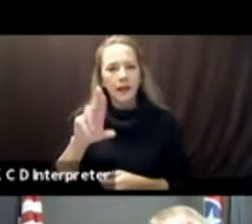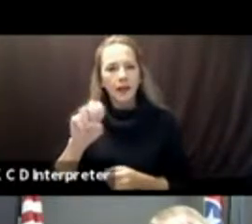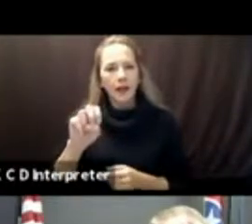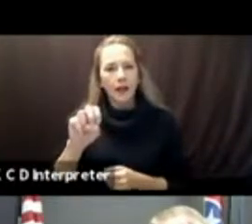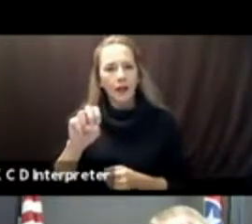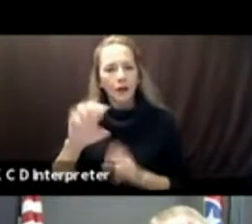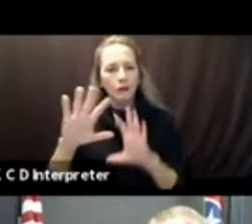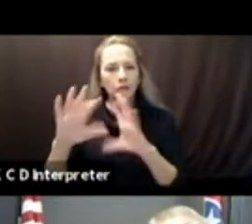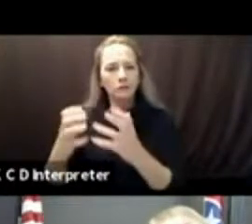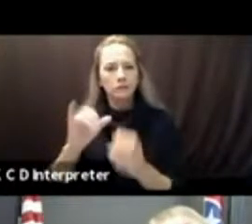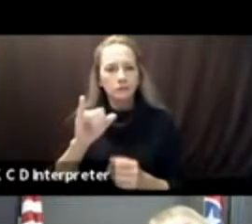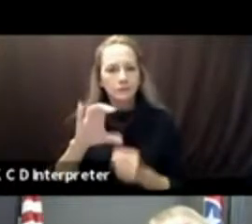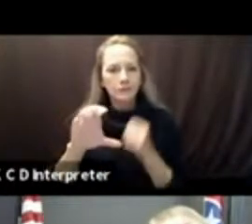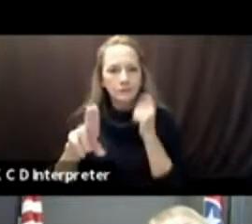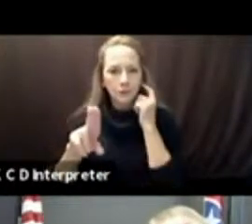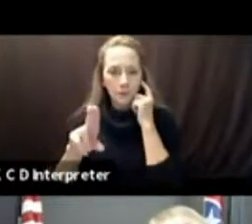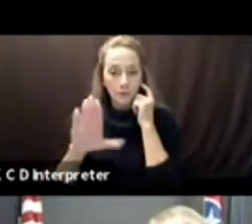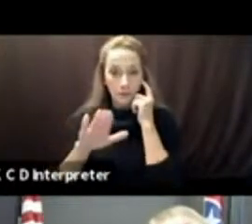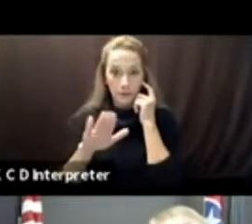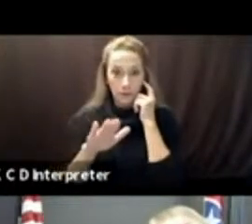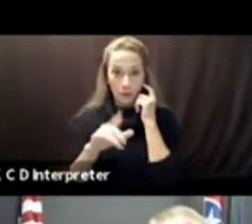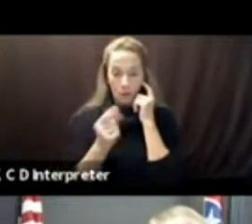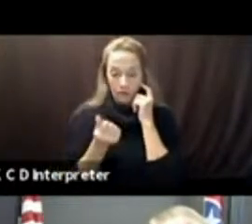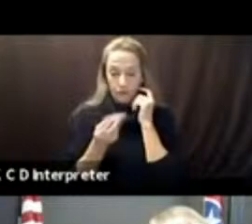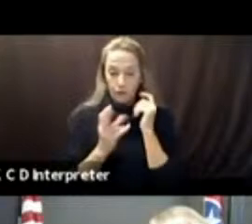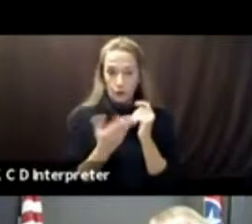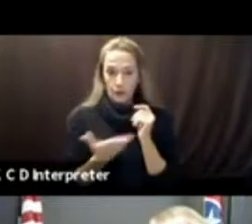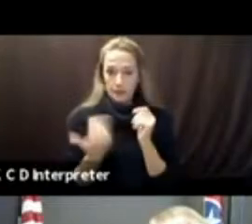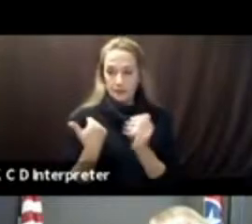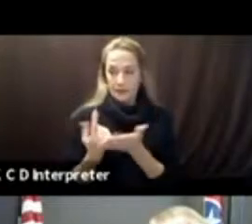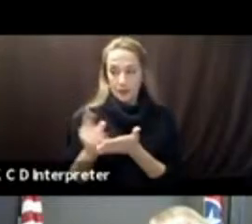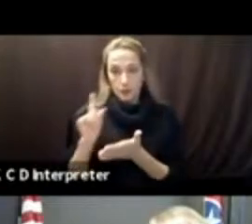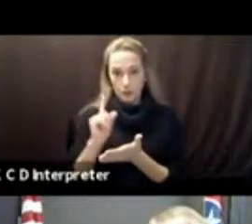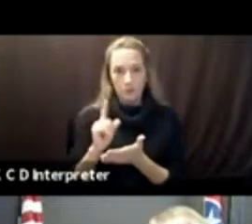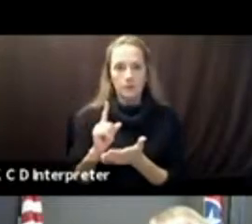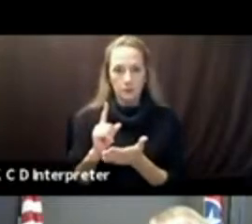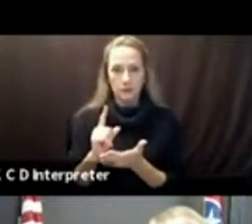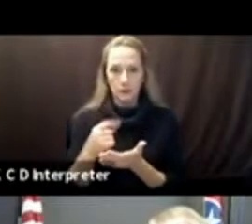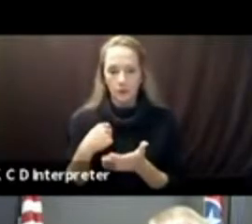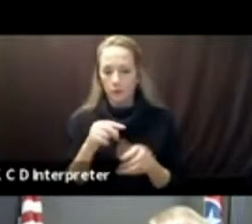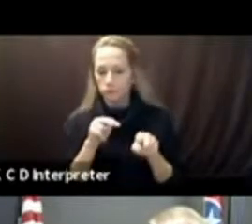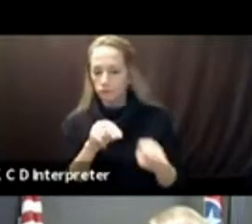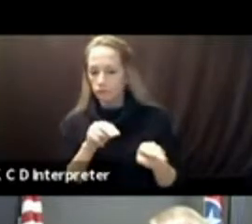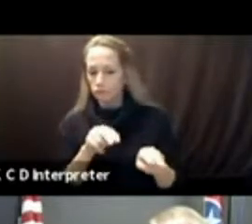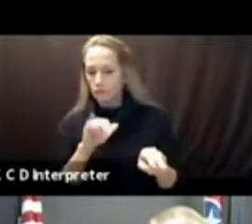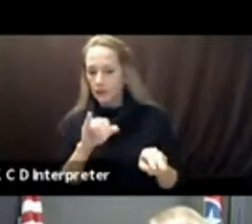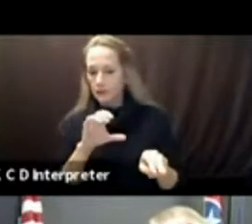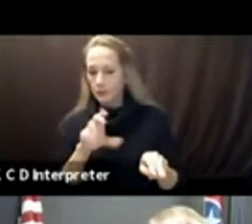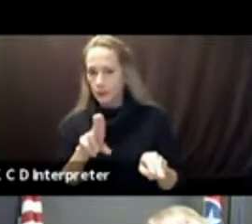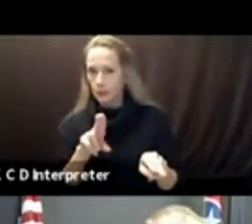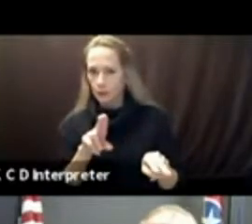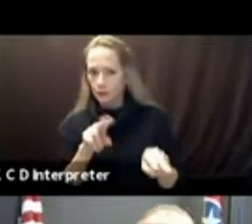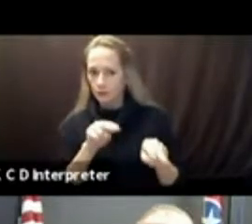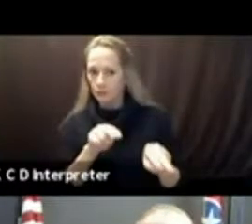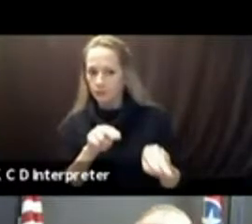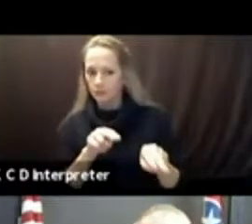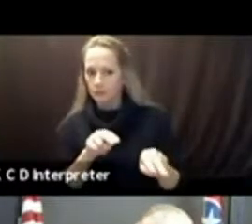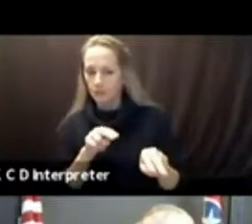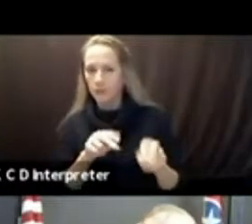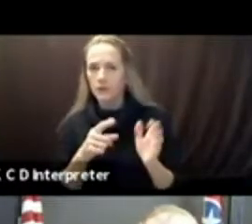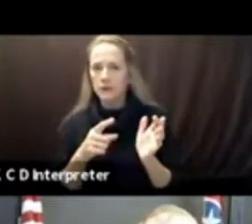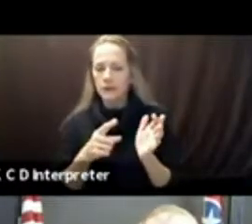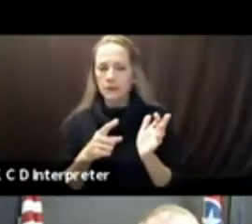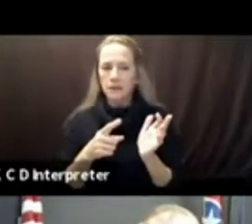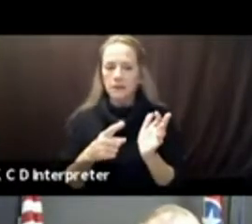So a few things. I will say that last week we had a particular eye on the ICUs, and there sometimes is a